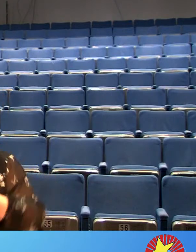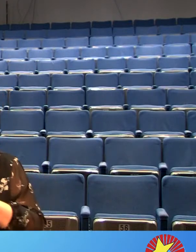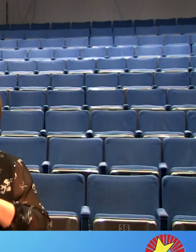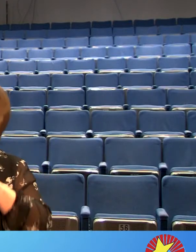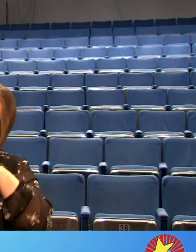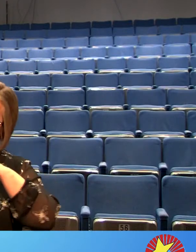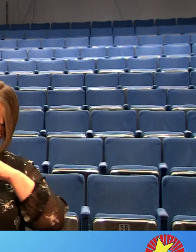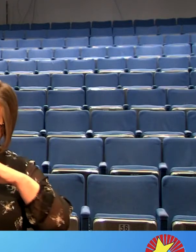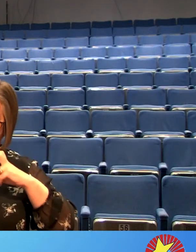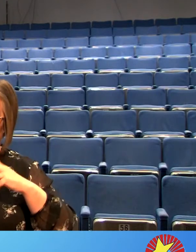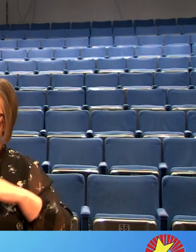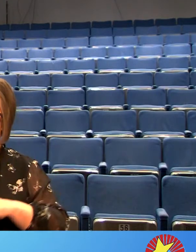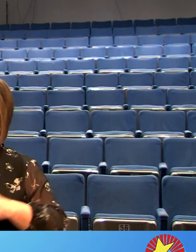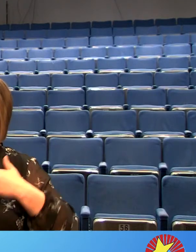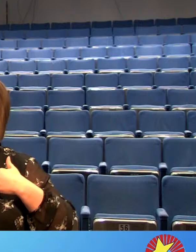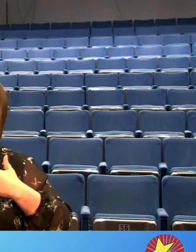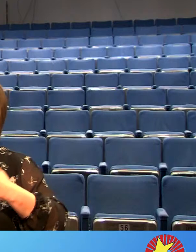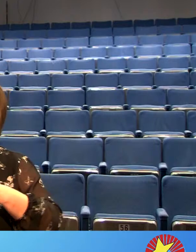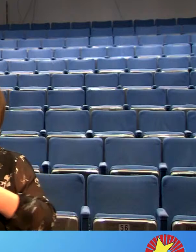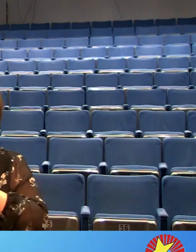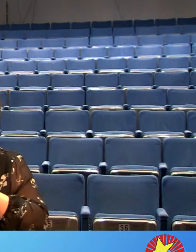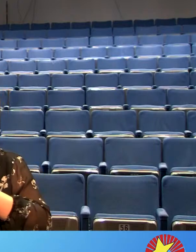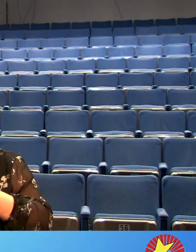the area of science,